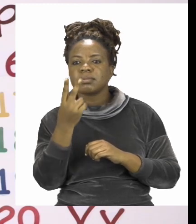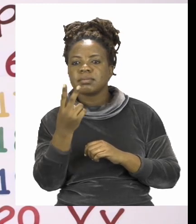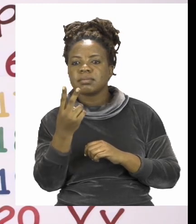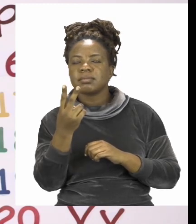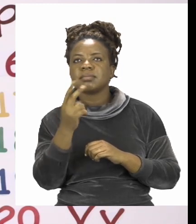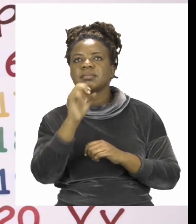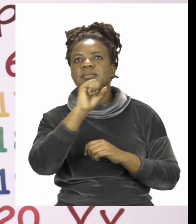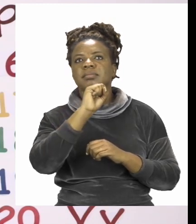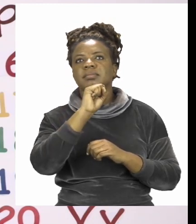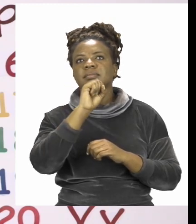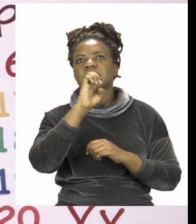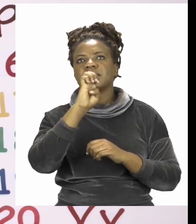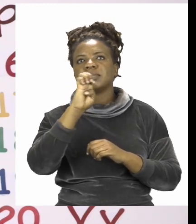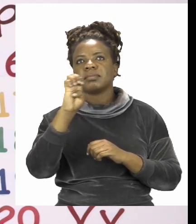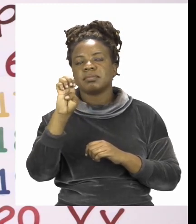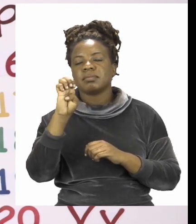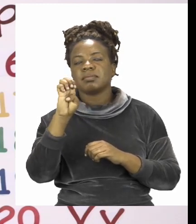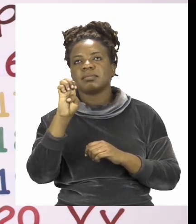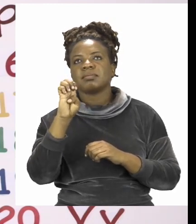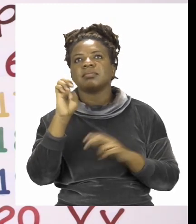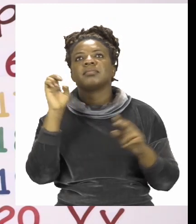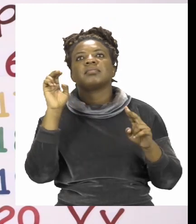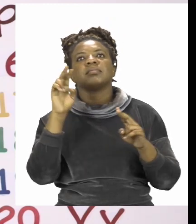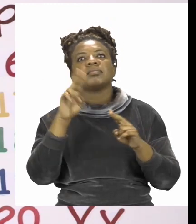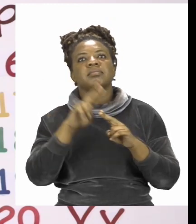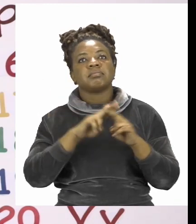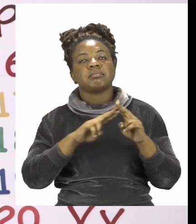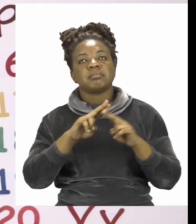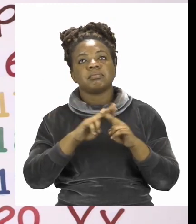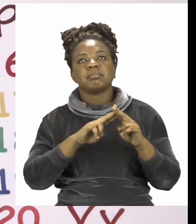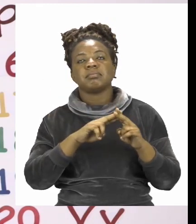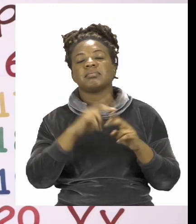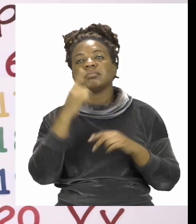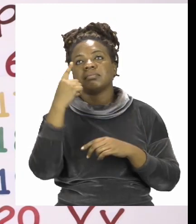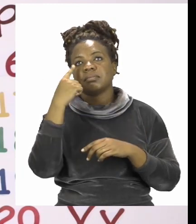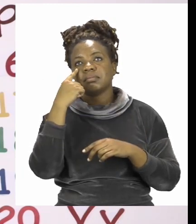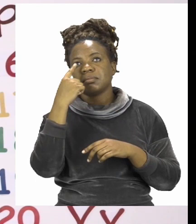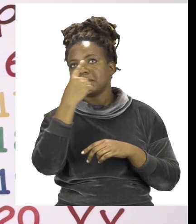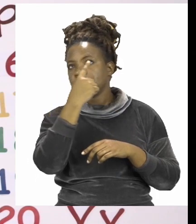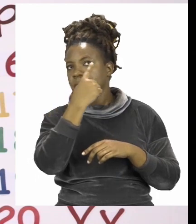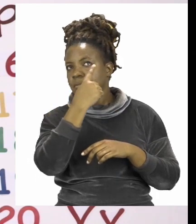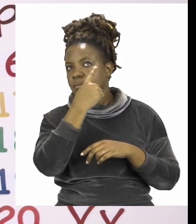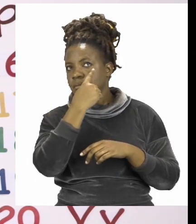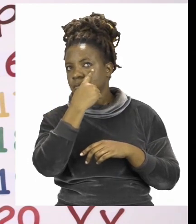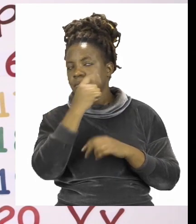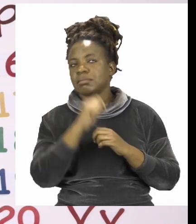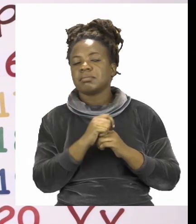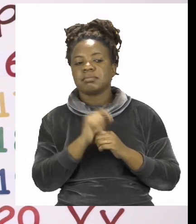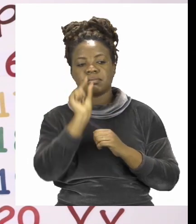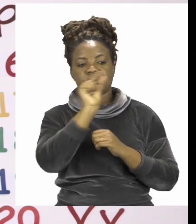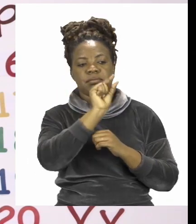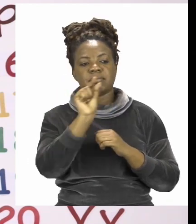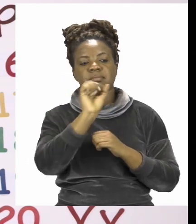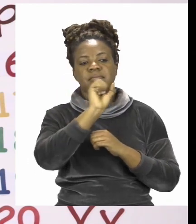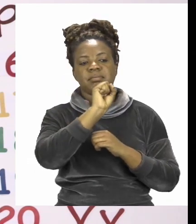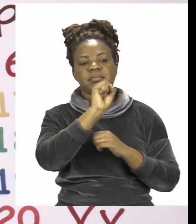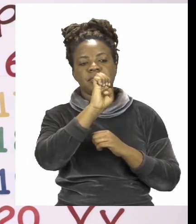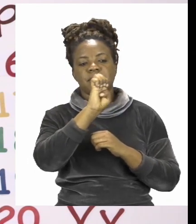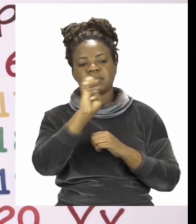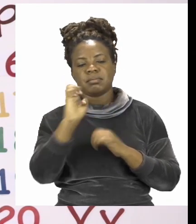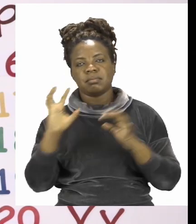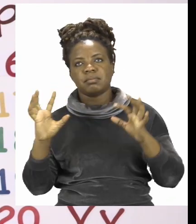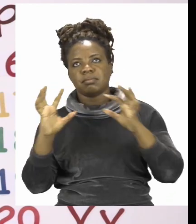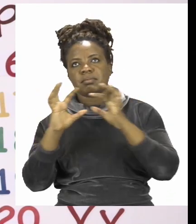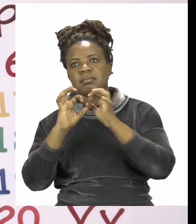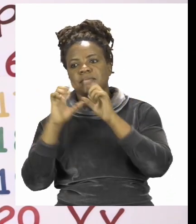our eyes. So please match the word see with the eye. And then